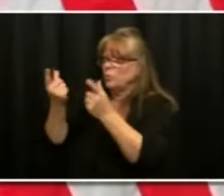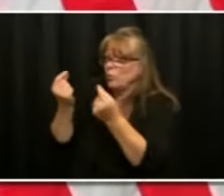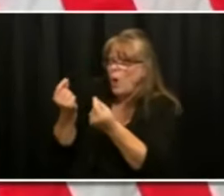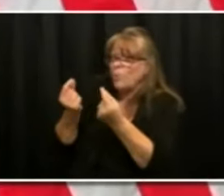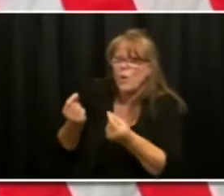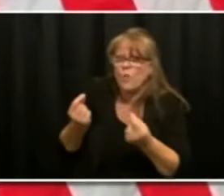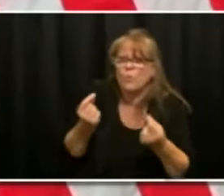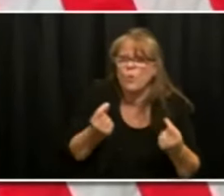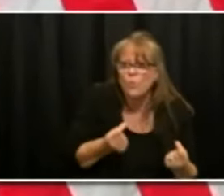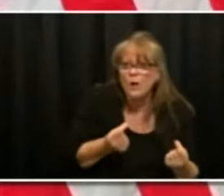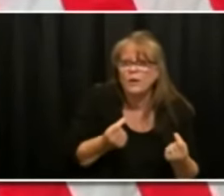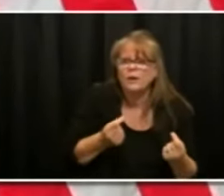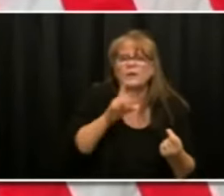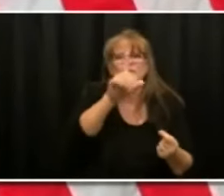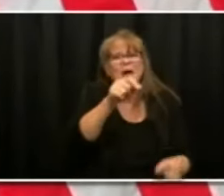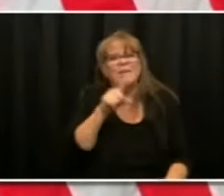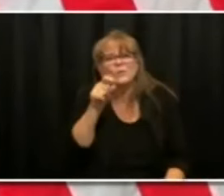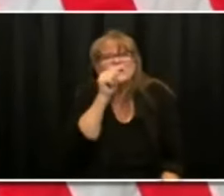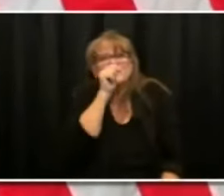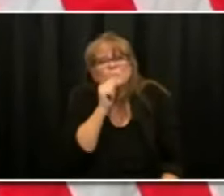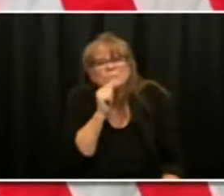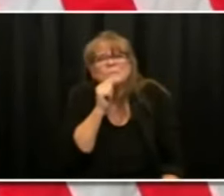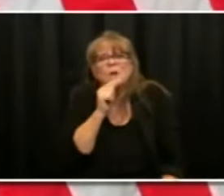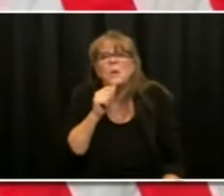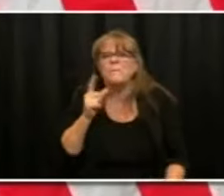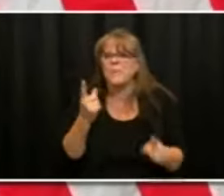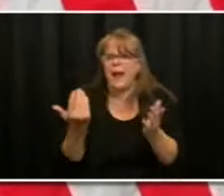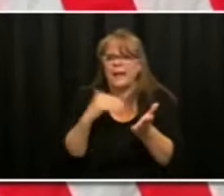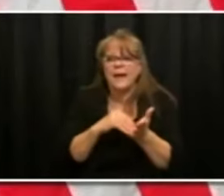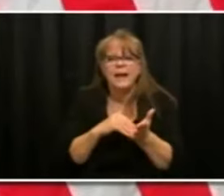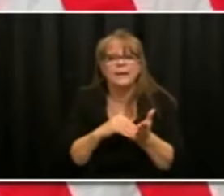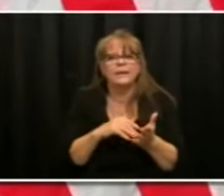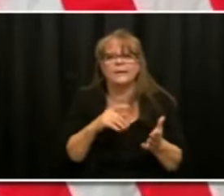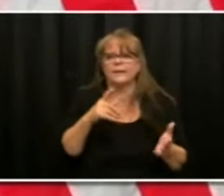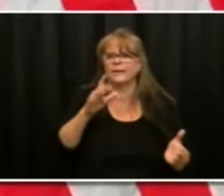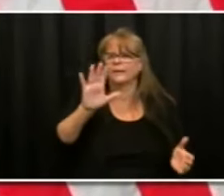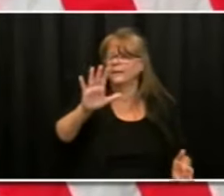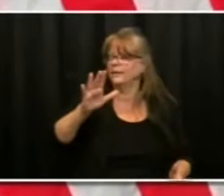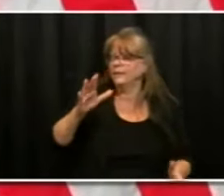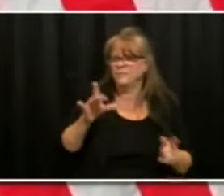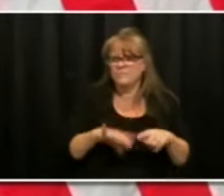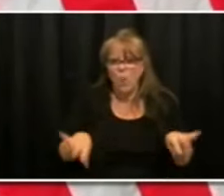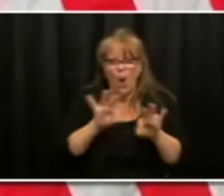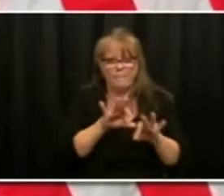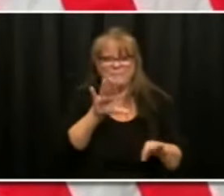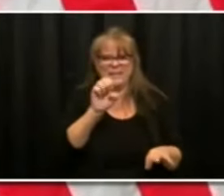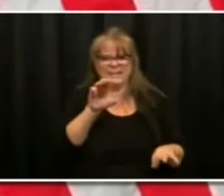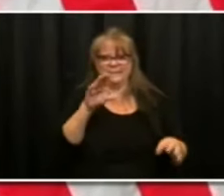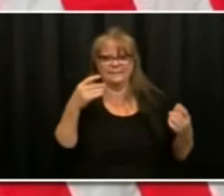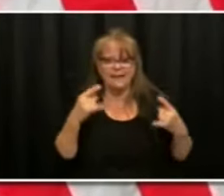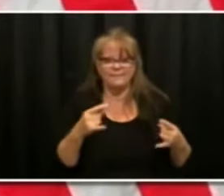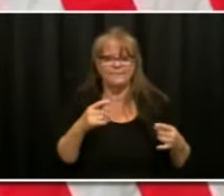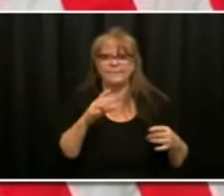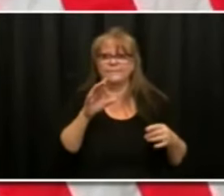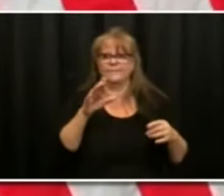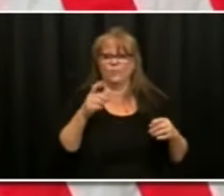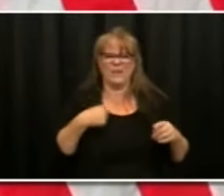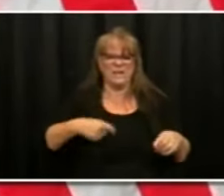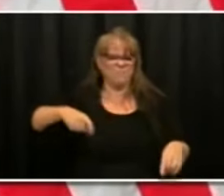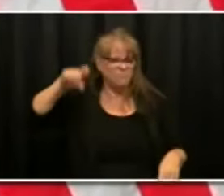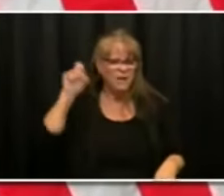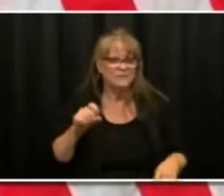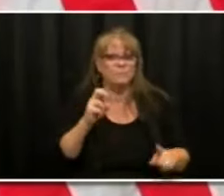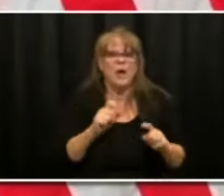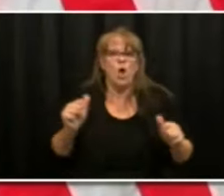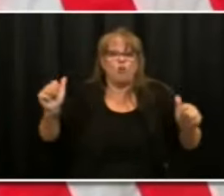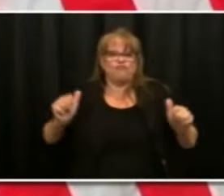but do it in a safer and different way. And that's why Coloradans really need to step up now. If you're going to socialize, do